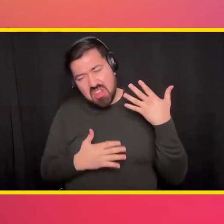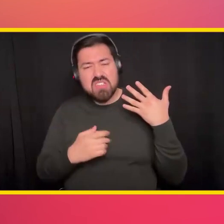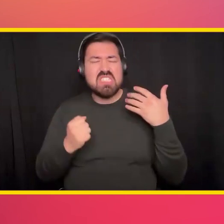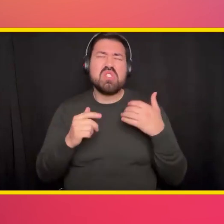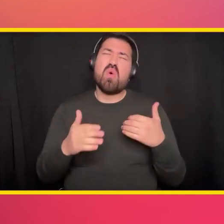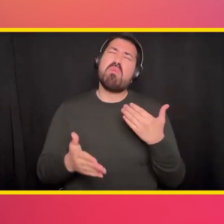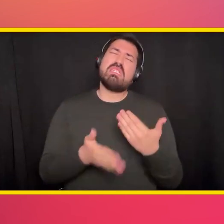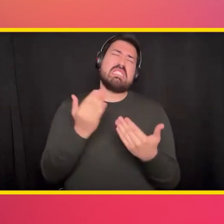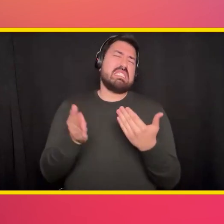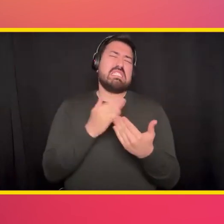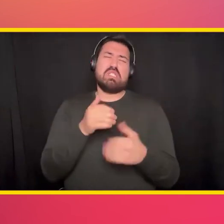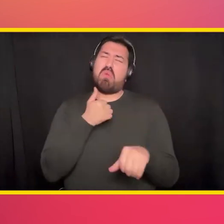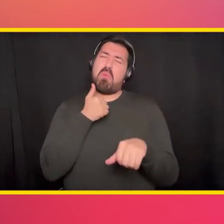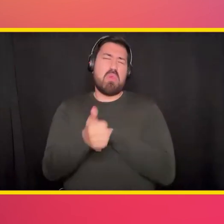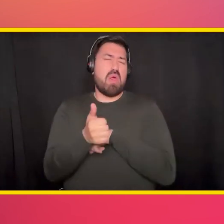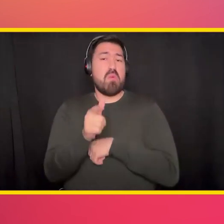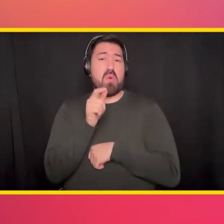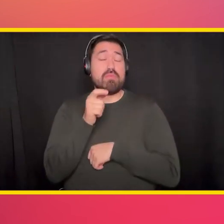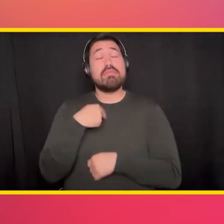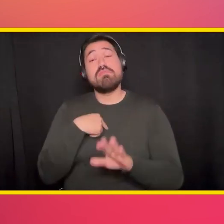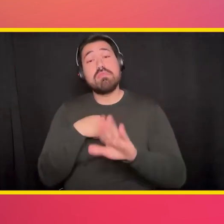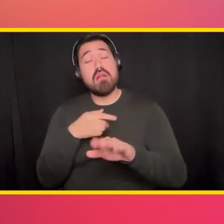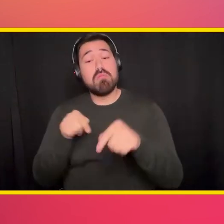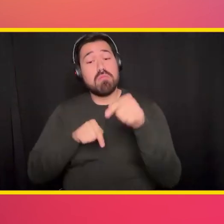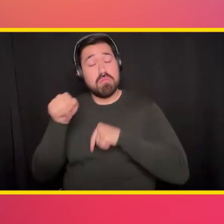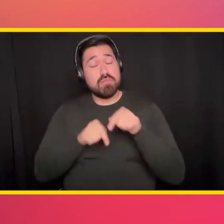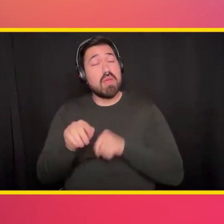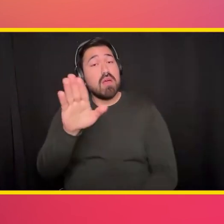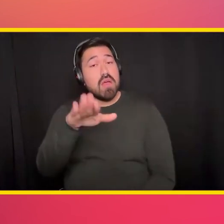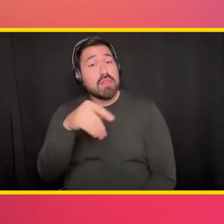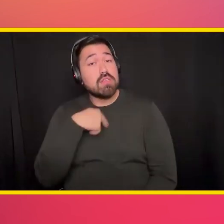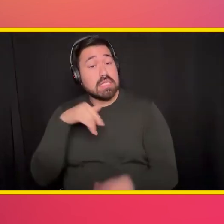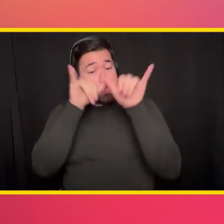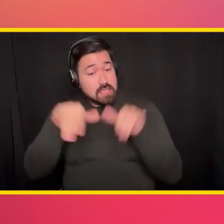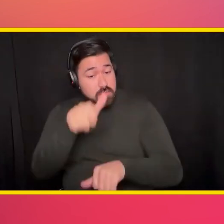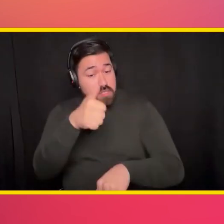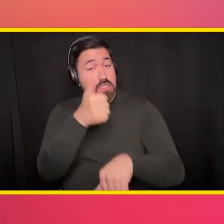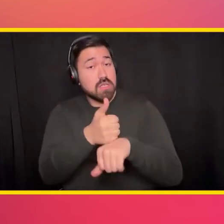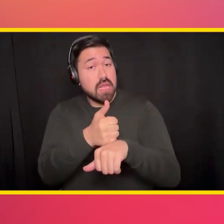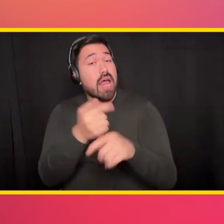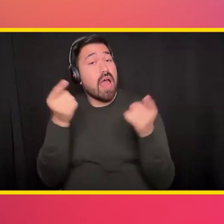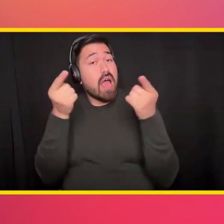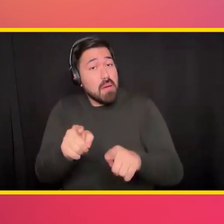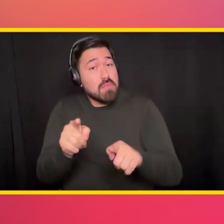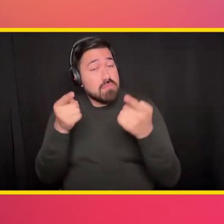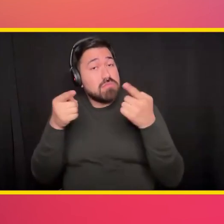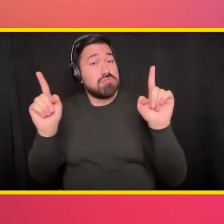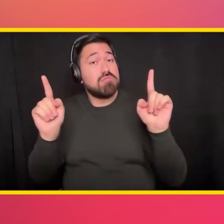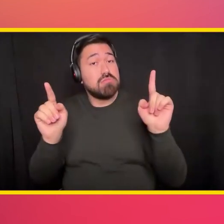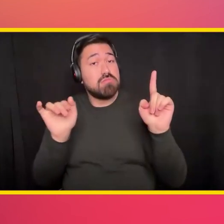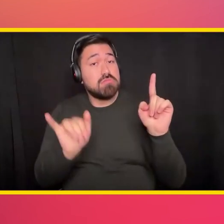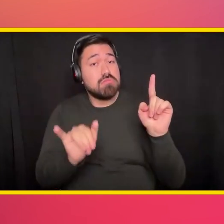easier than to say, hey, you know what? There's a system in place to make that happen. And